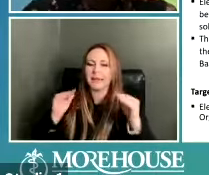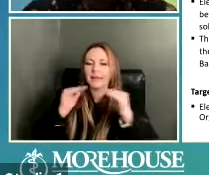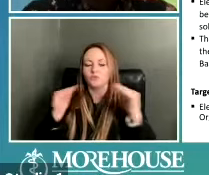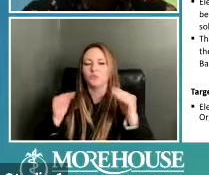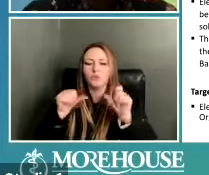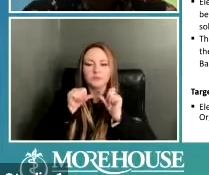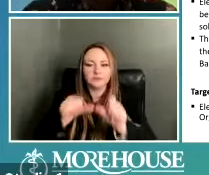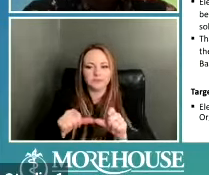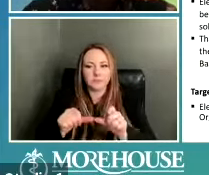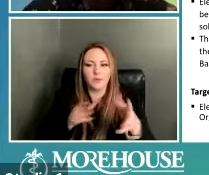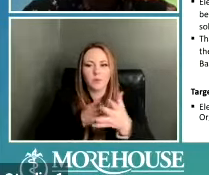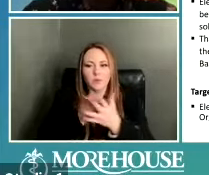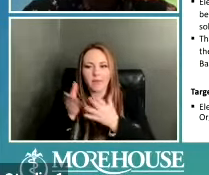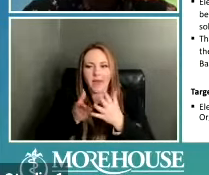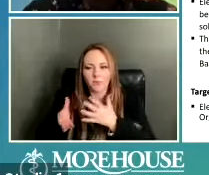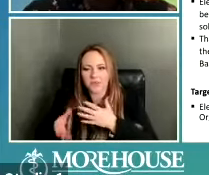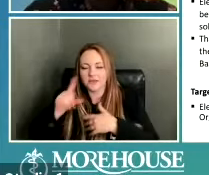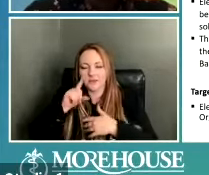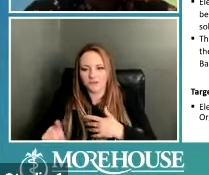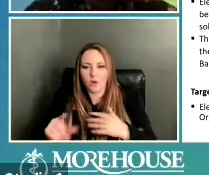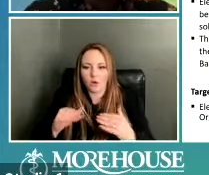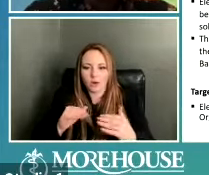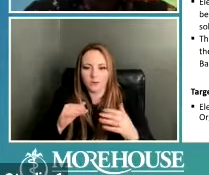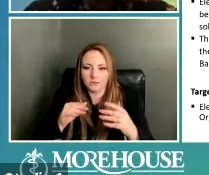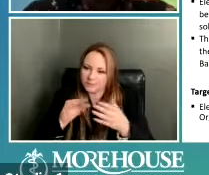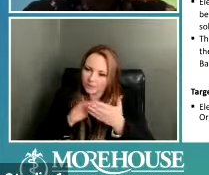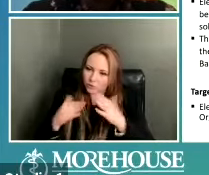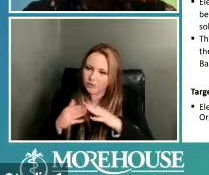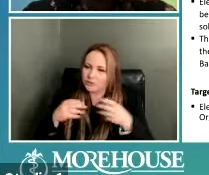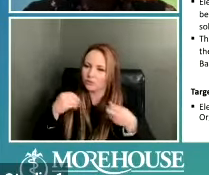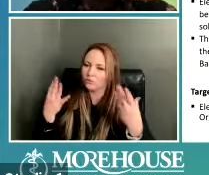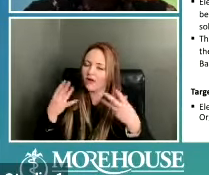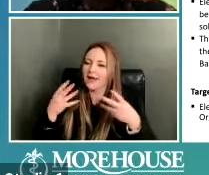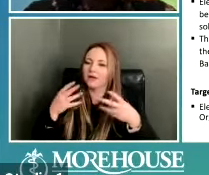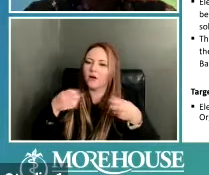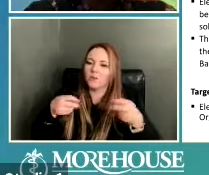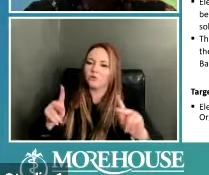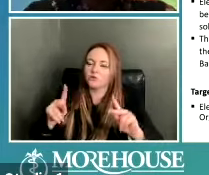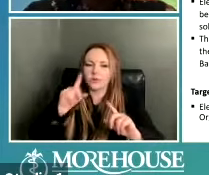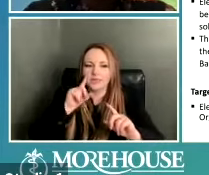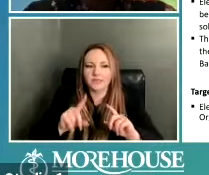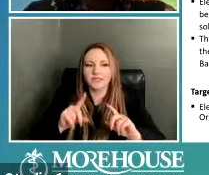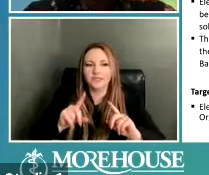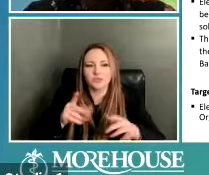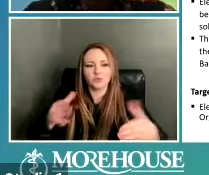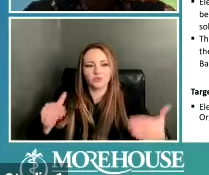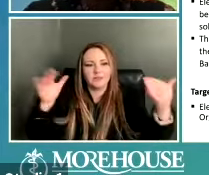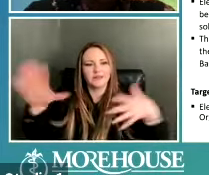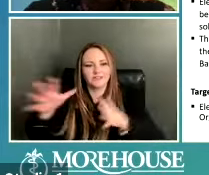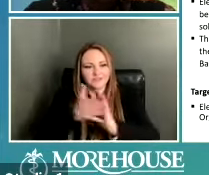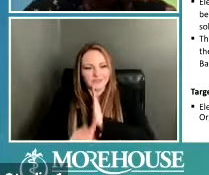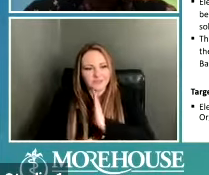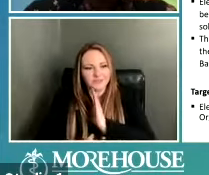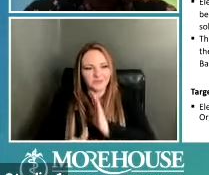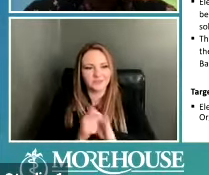pathways for healthy communities by providing an opportunities for leaders and community champions to enhance skills in policy and health